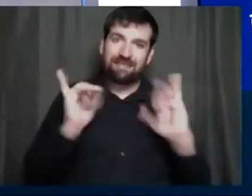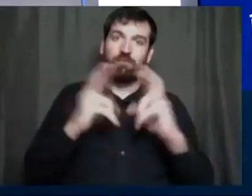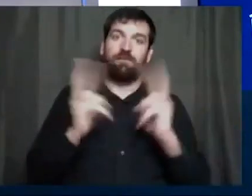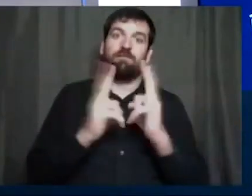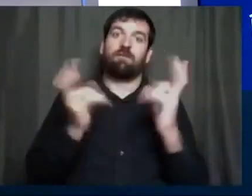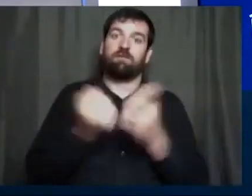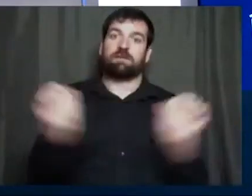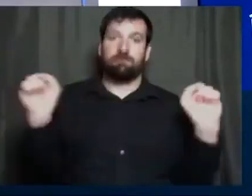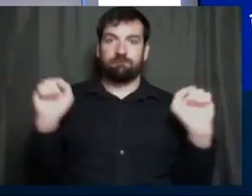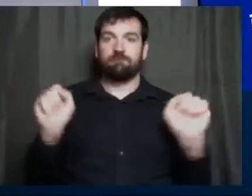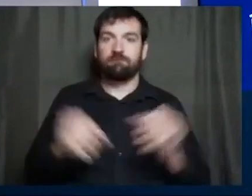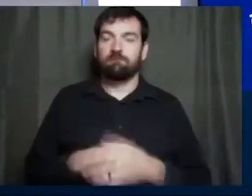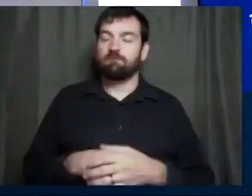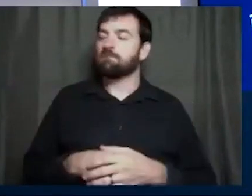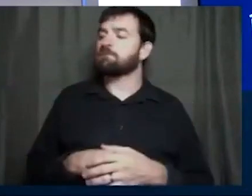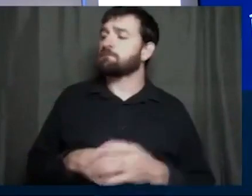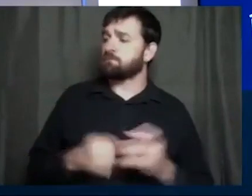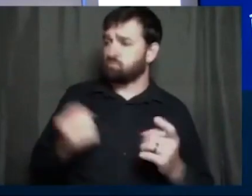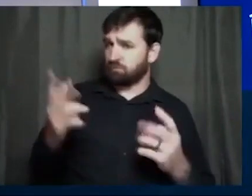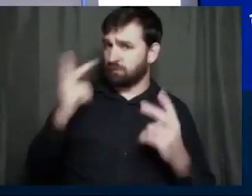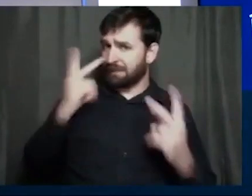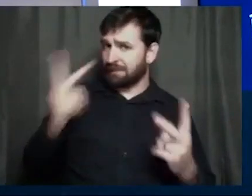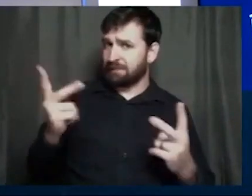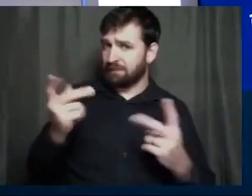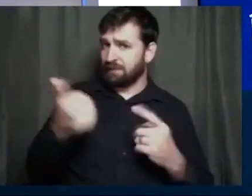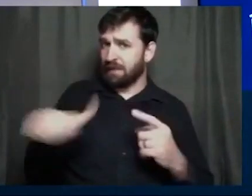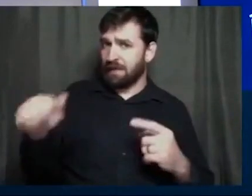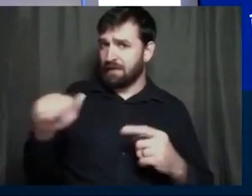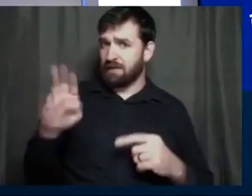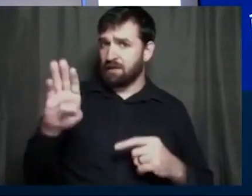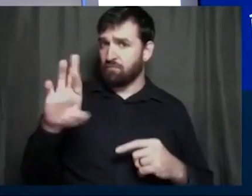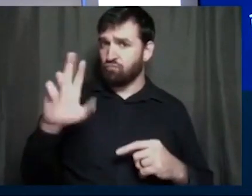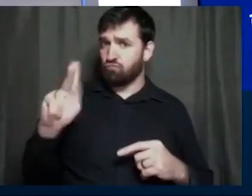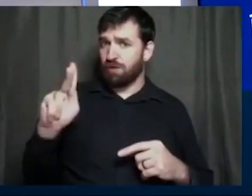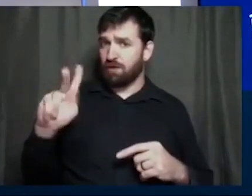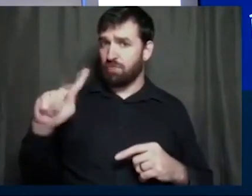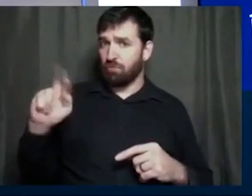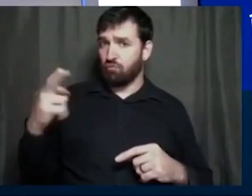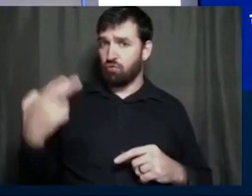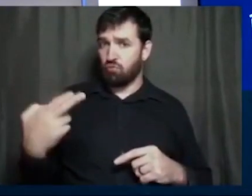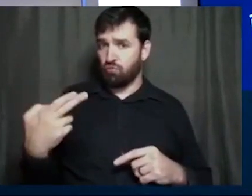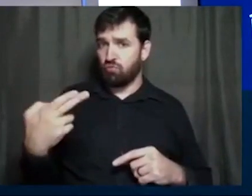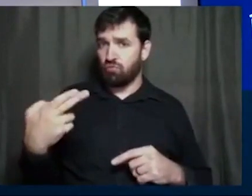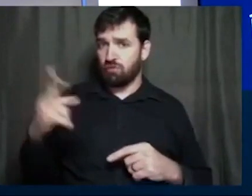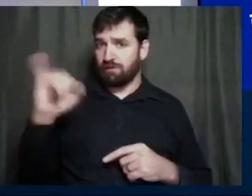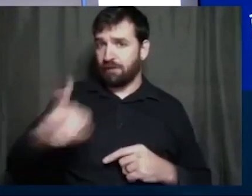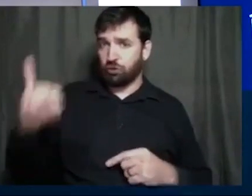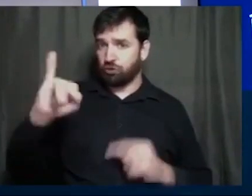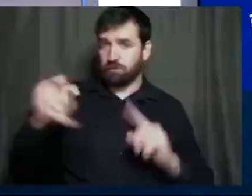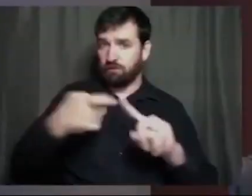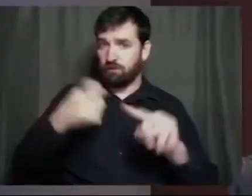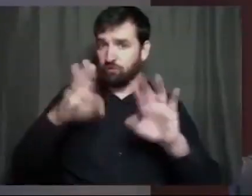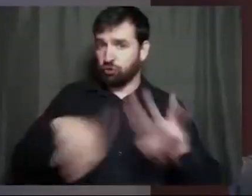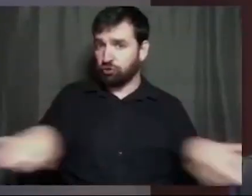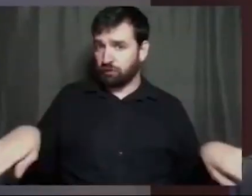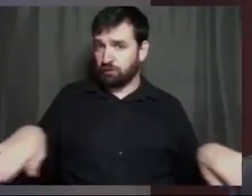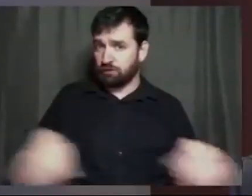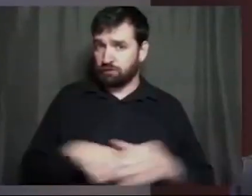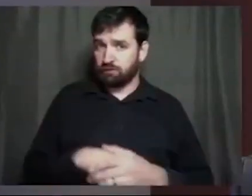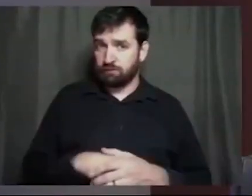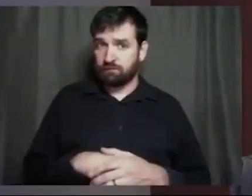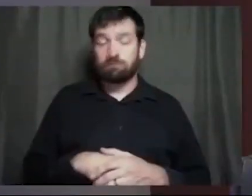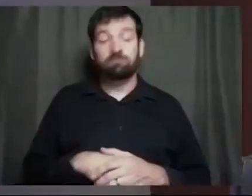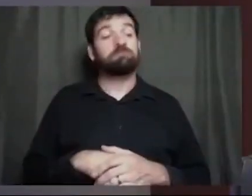Holly wants to know, are you seeing breakthrough infections of the children that are vaccinated? We have seen some, but not